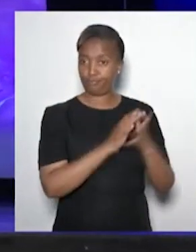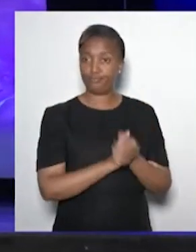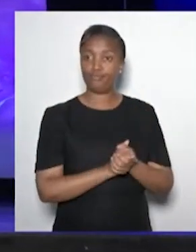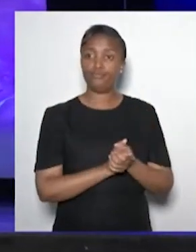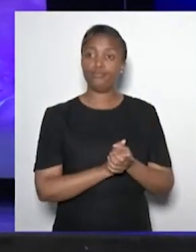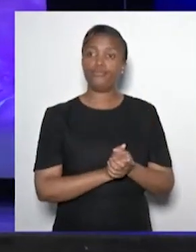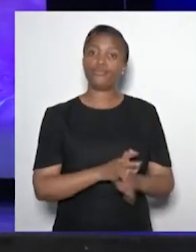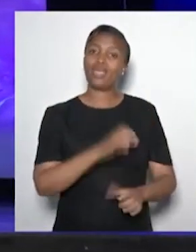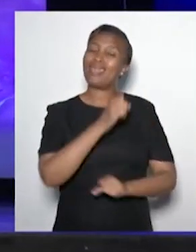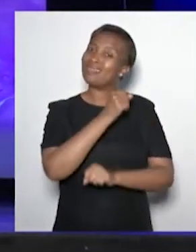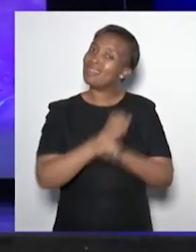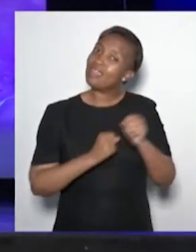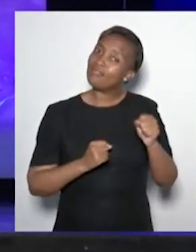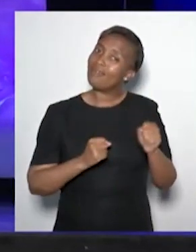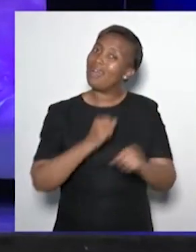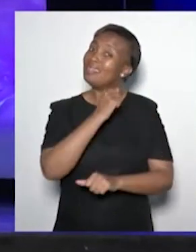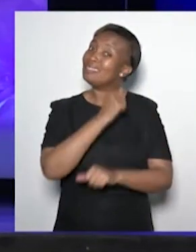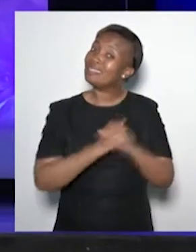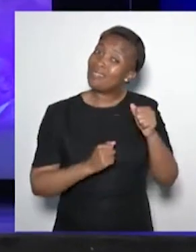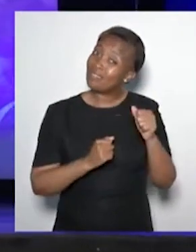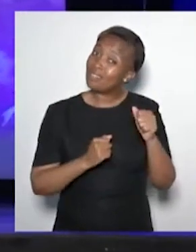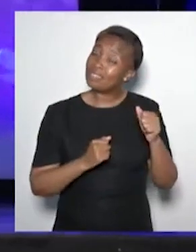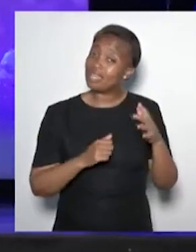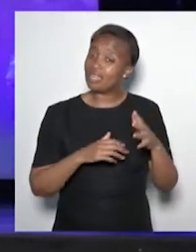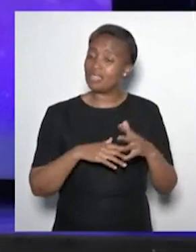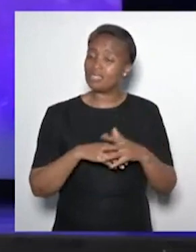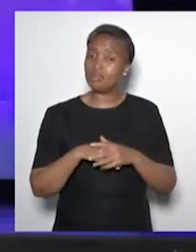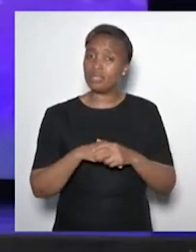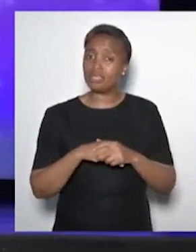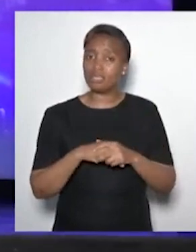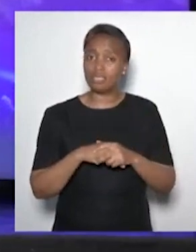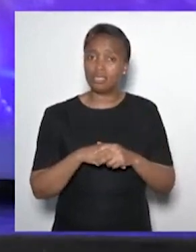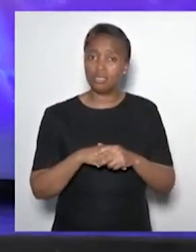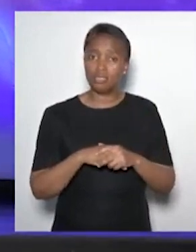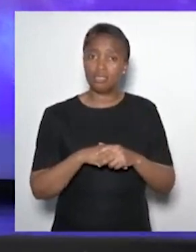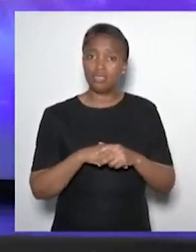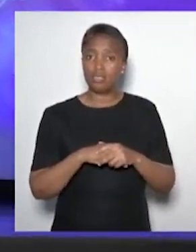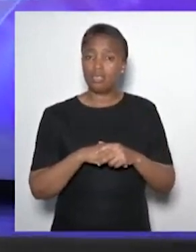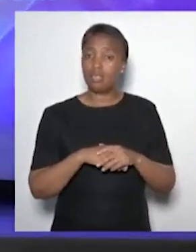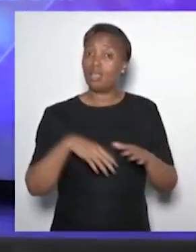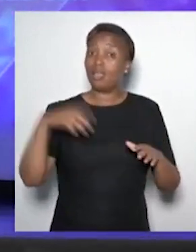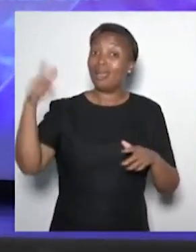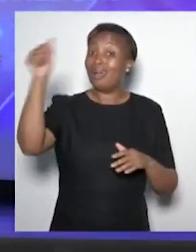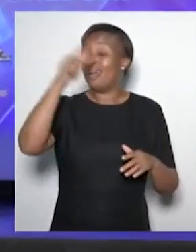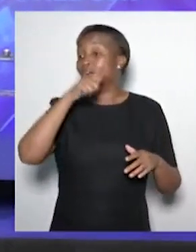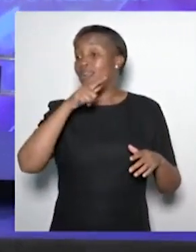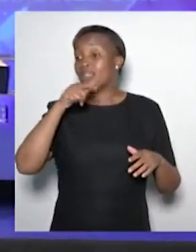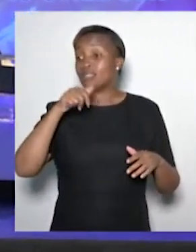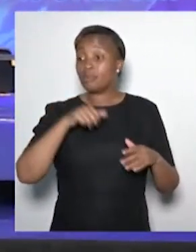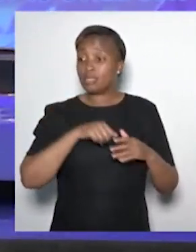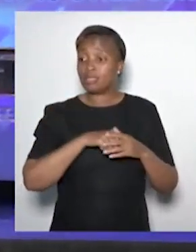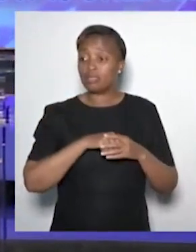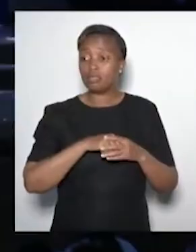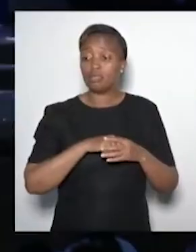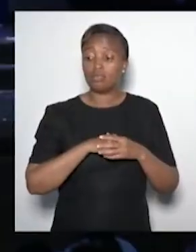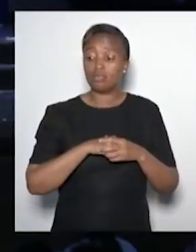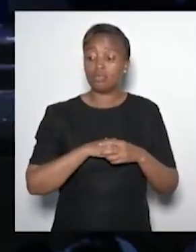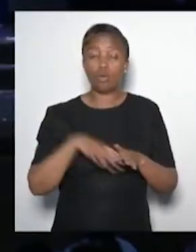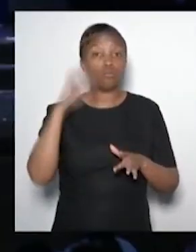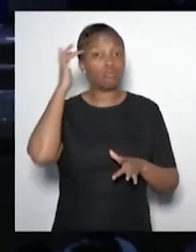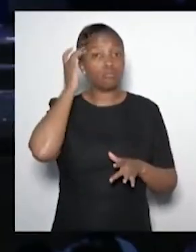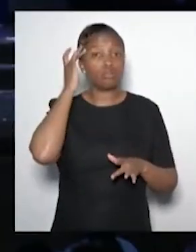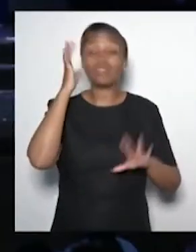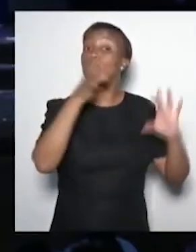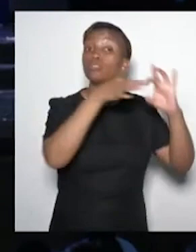Never, never underestimate the smallest enterprise called the home or